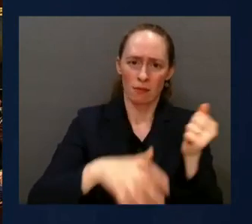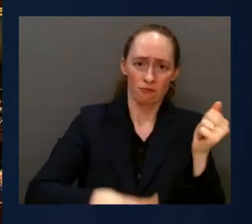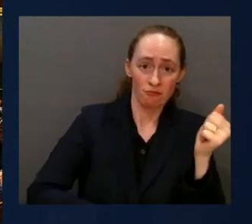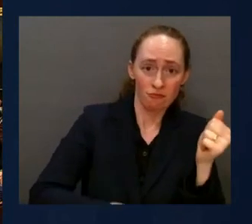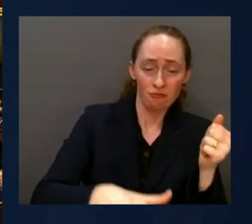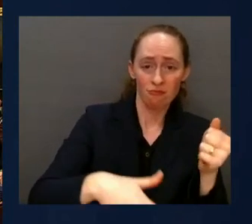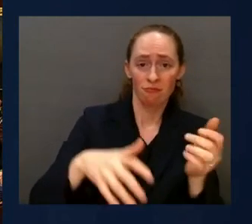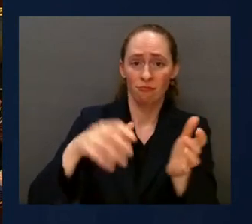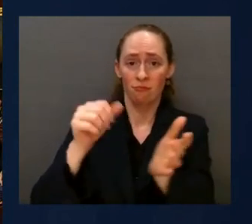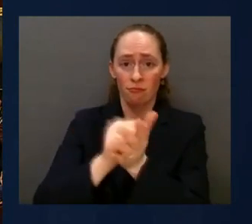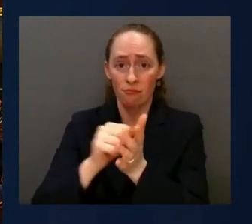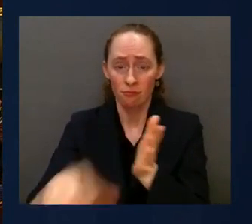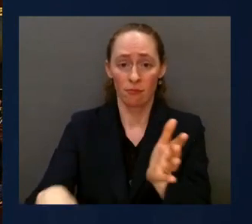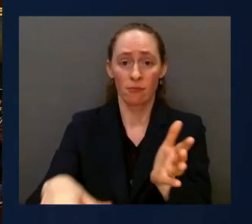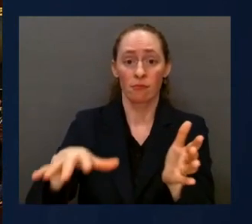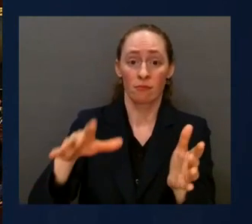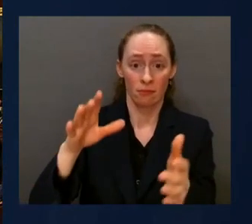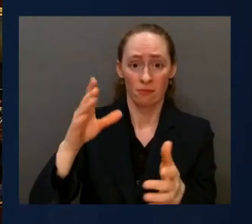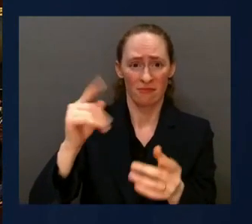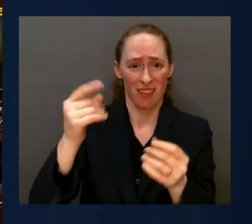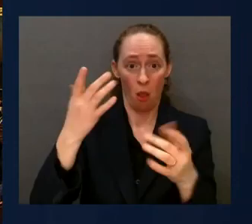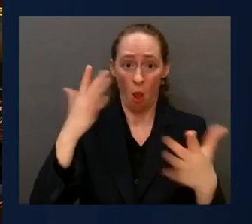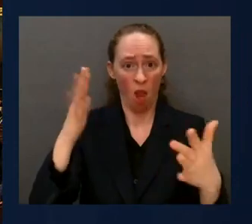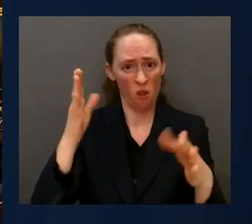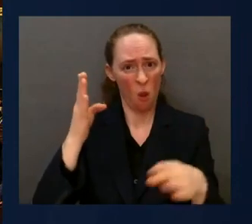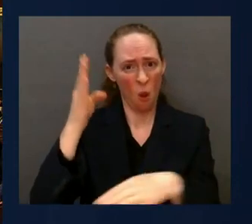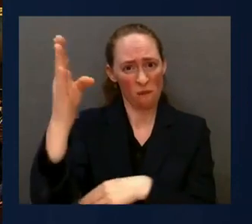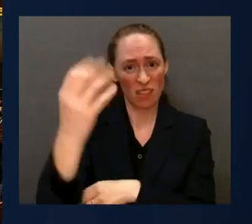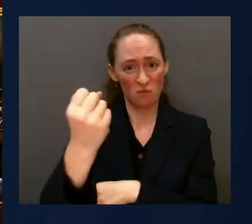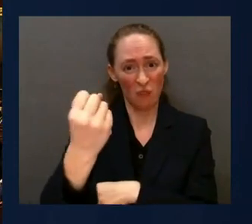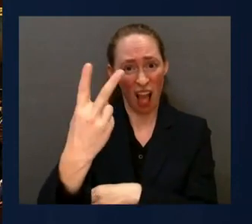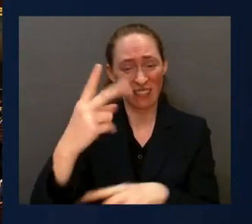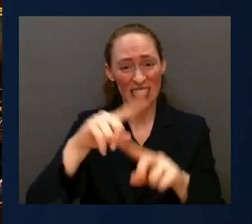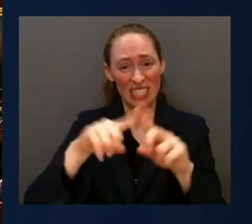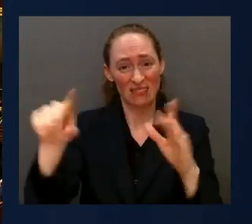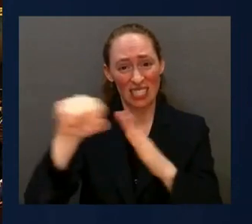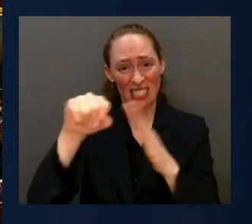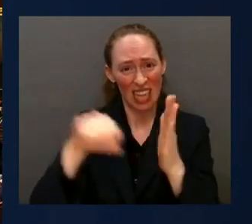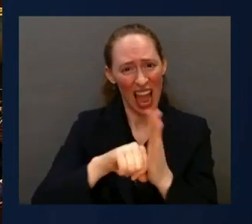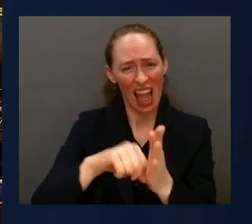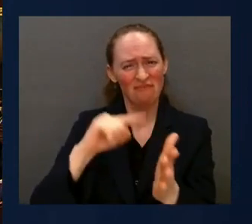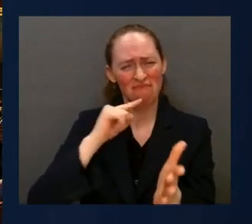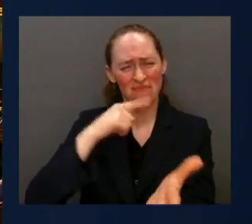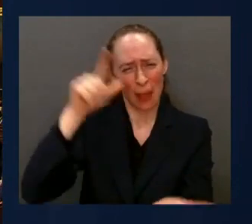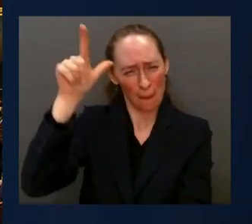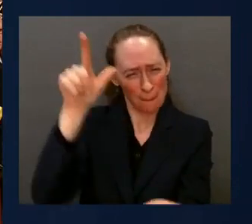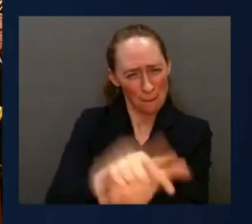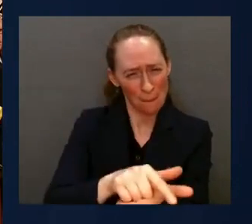bans. Make no mistake about it. If Congress passes a national ban, I will veto it.